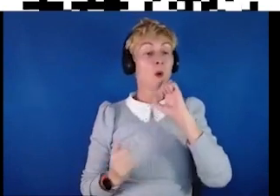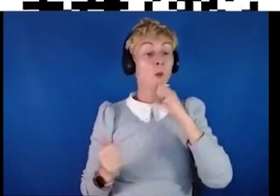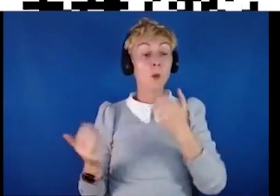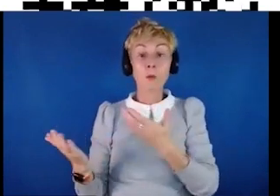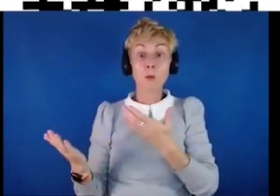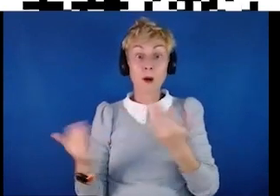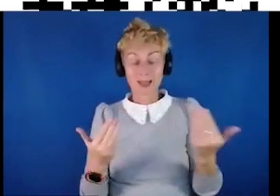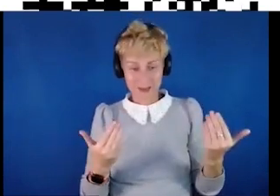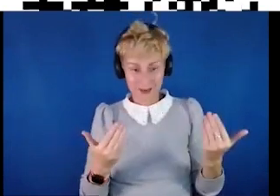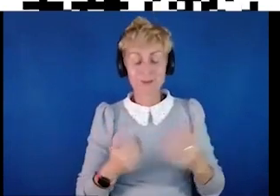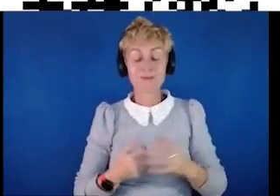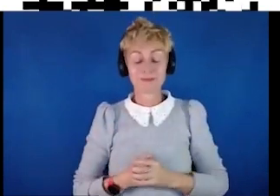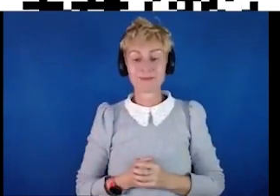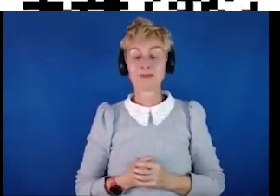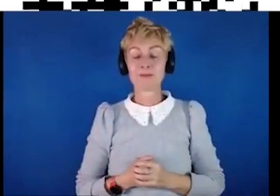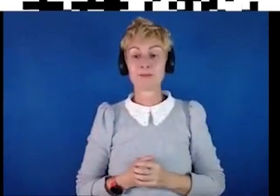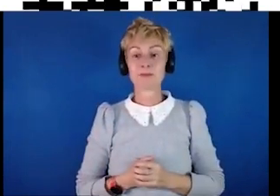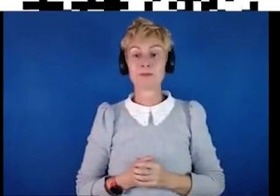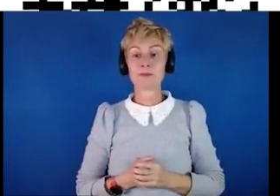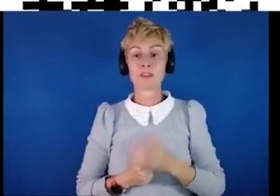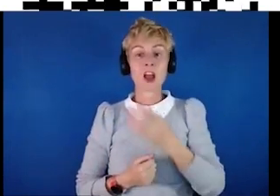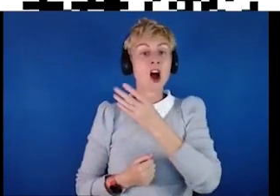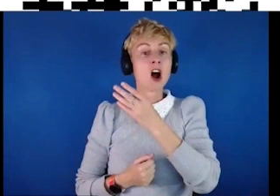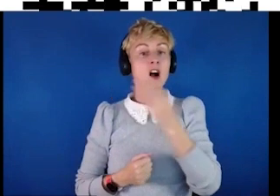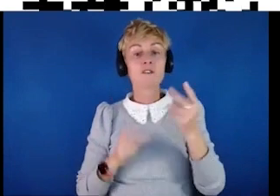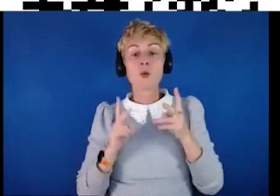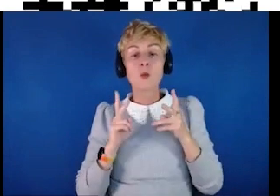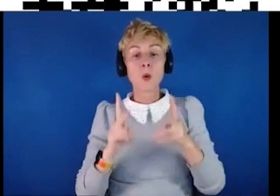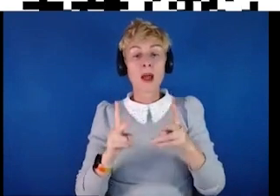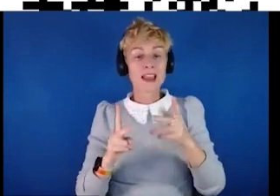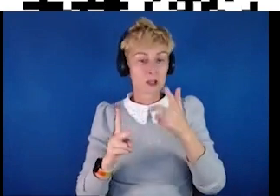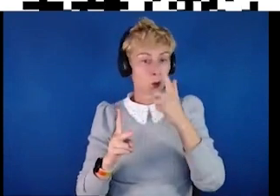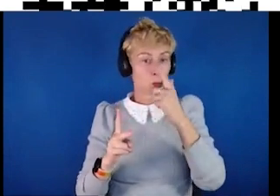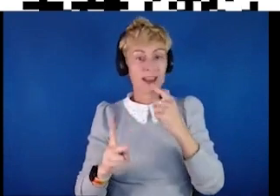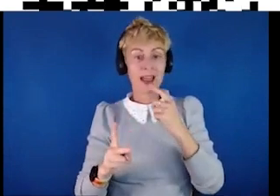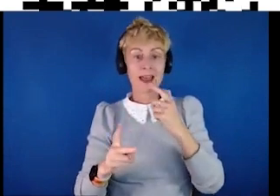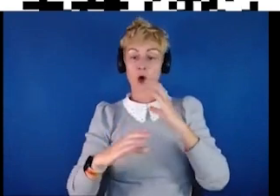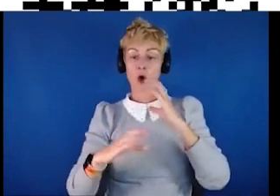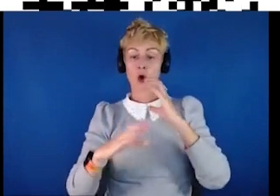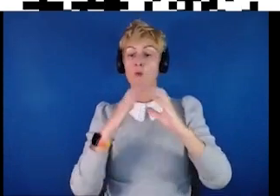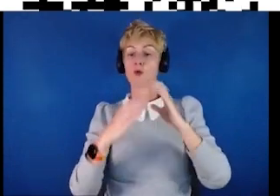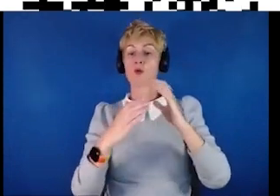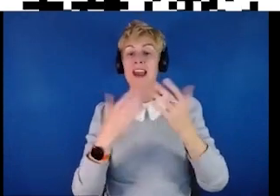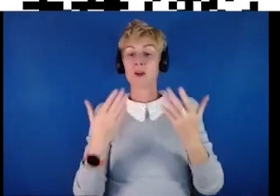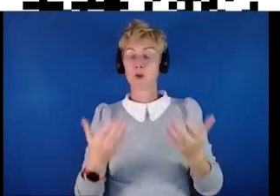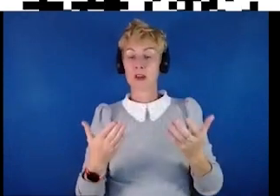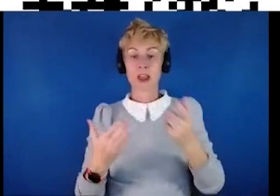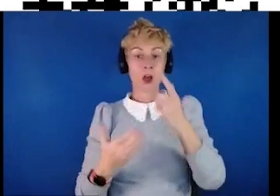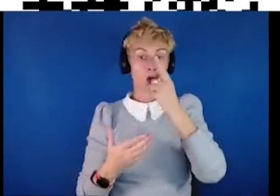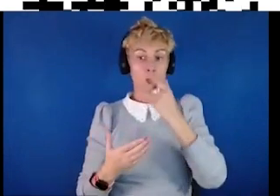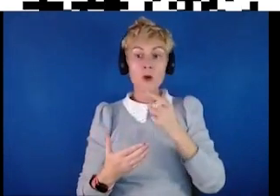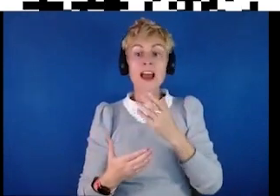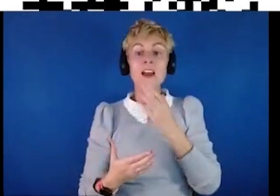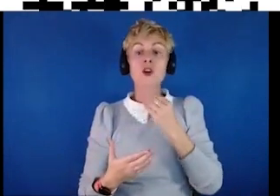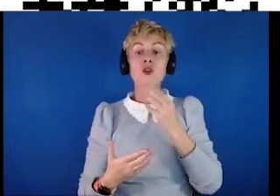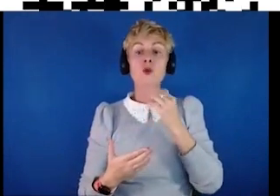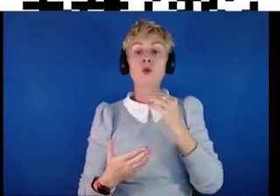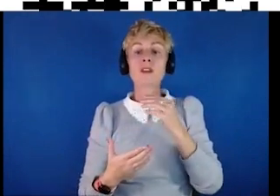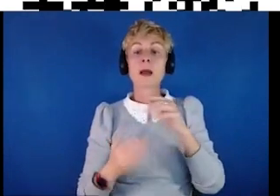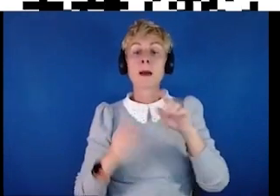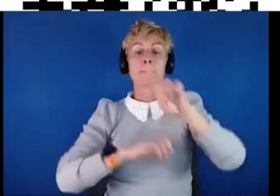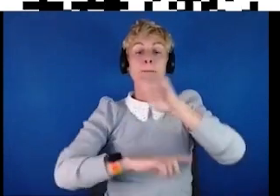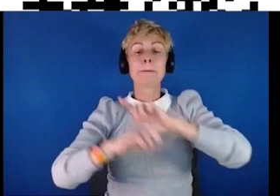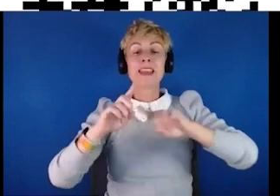everyone to today's session. So there is a few ways that we can engage with each other today. You can use the meeting chat, so that's a Zoom meeting chat.